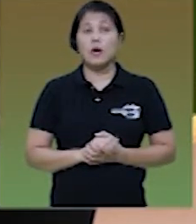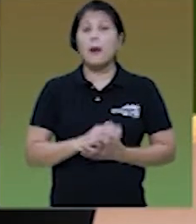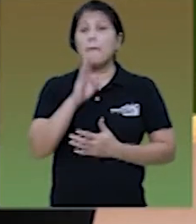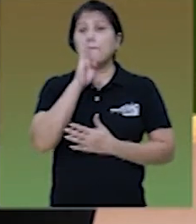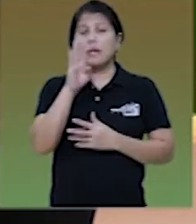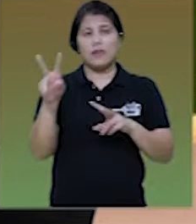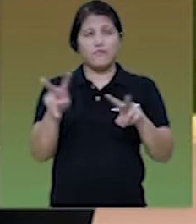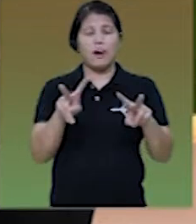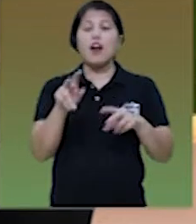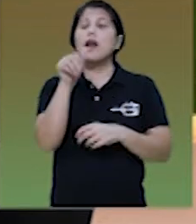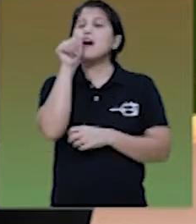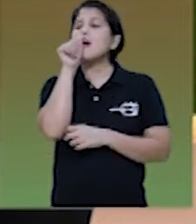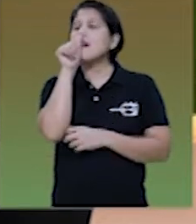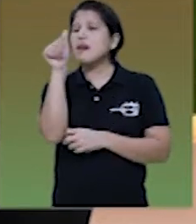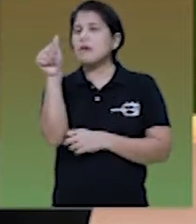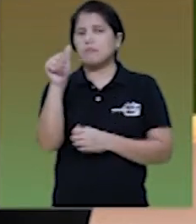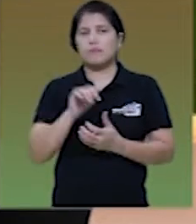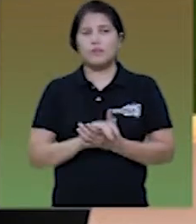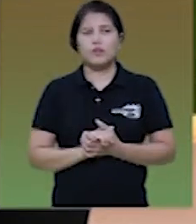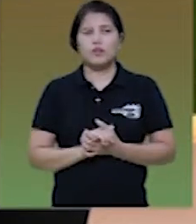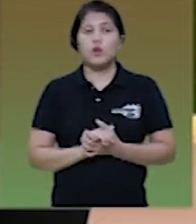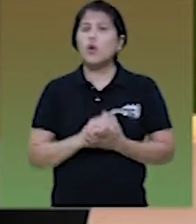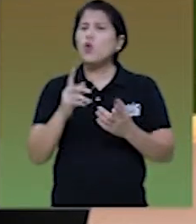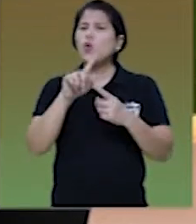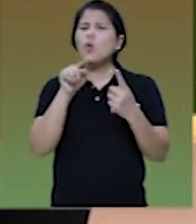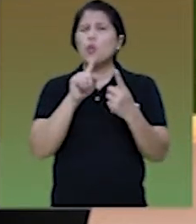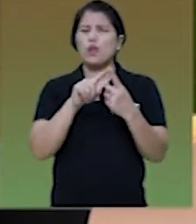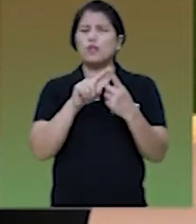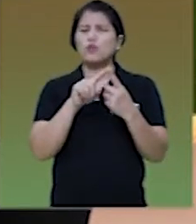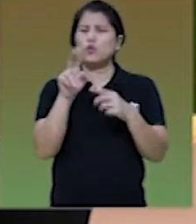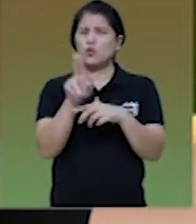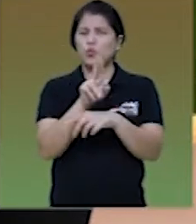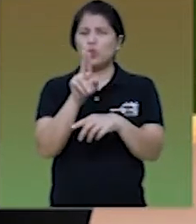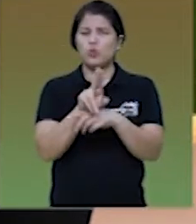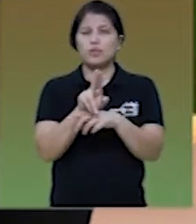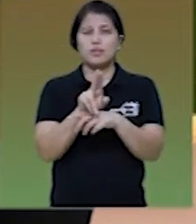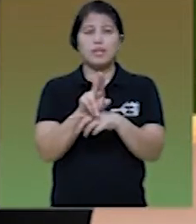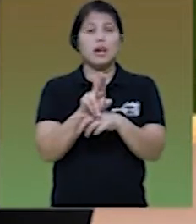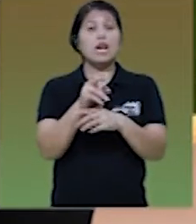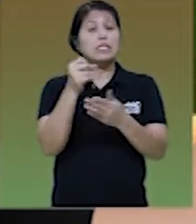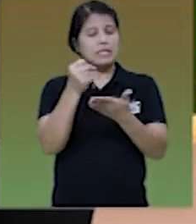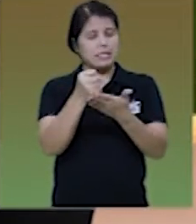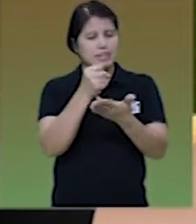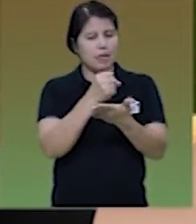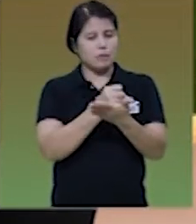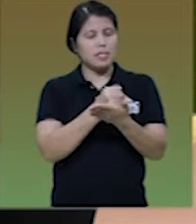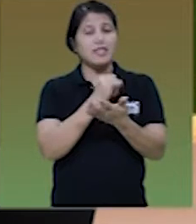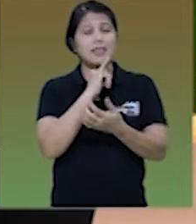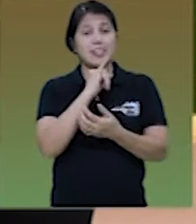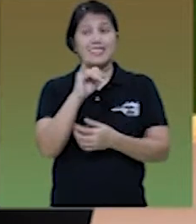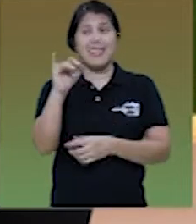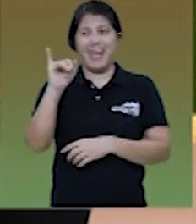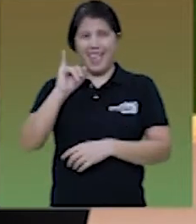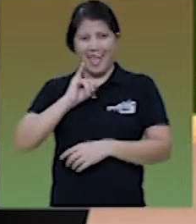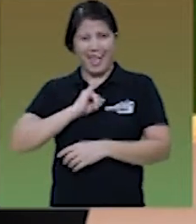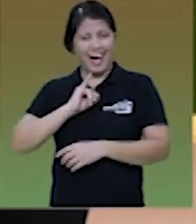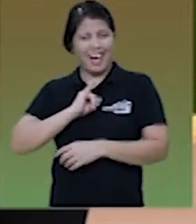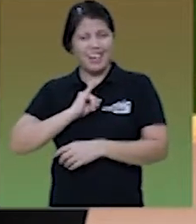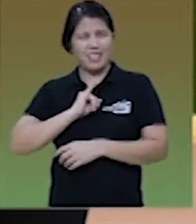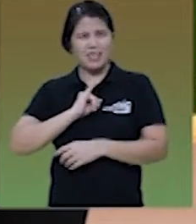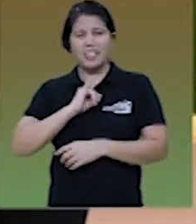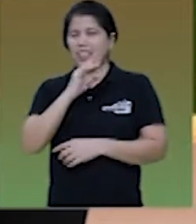Be verb, am. When to use it? The subject is I and